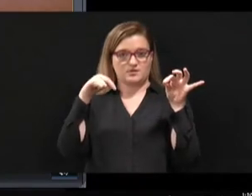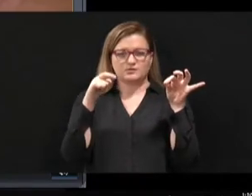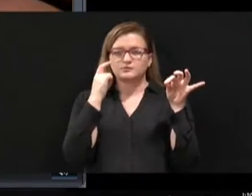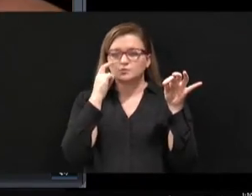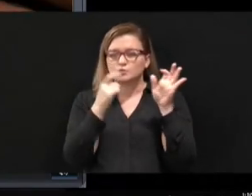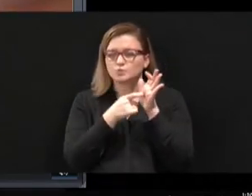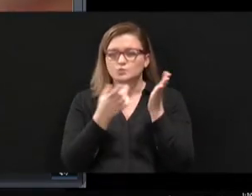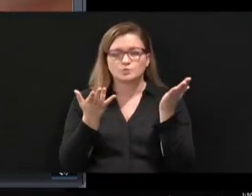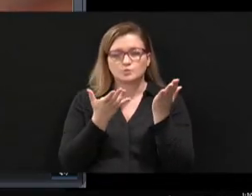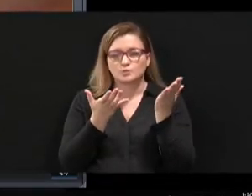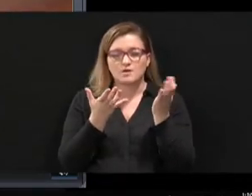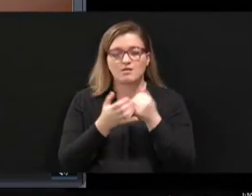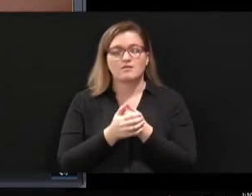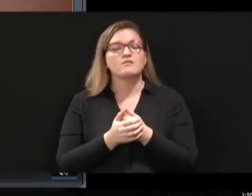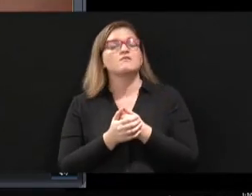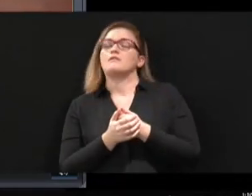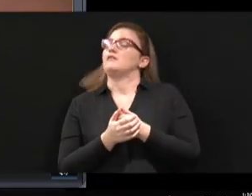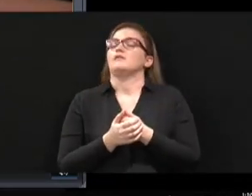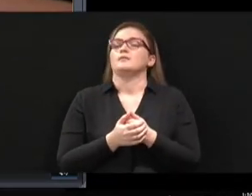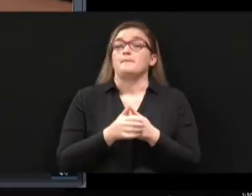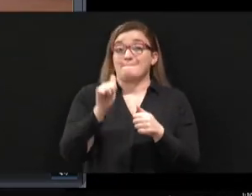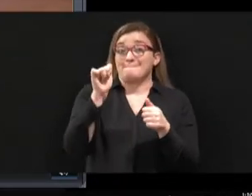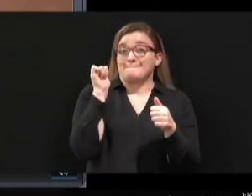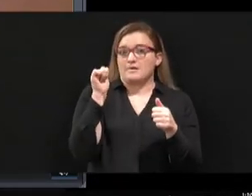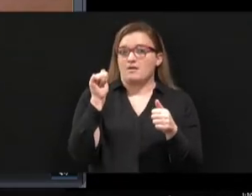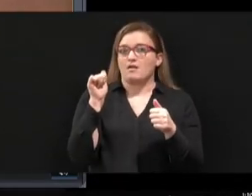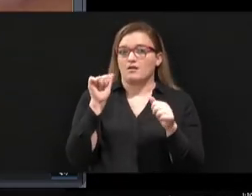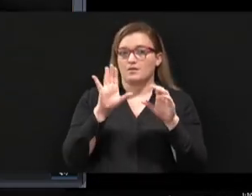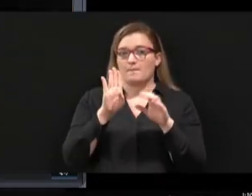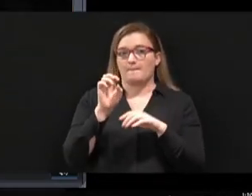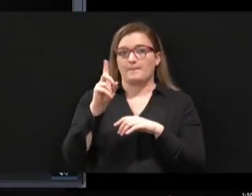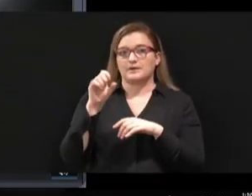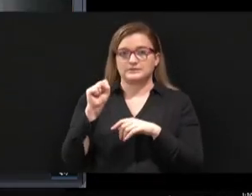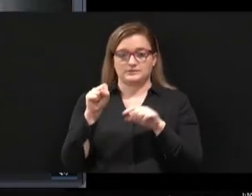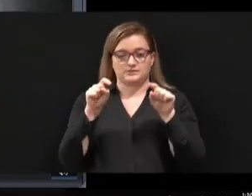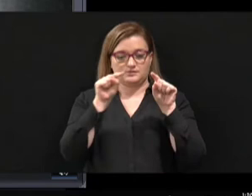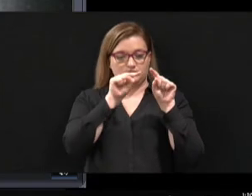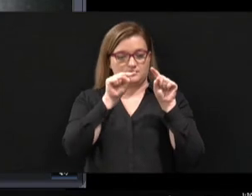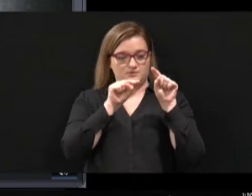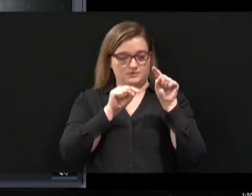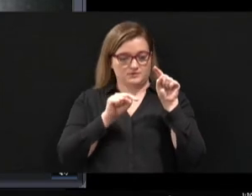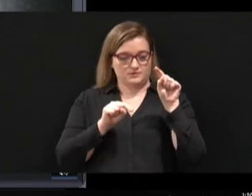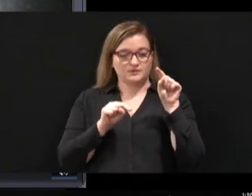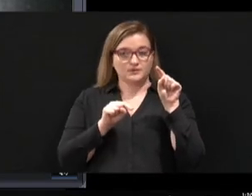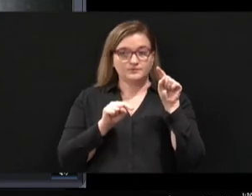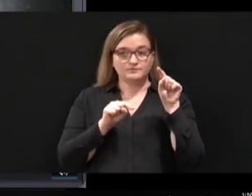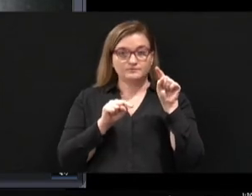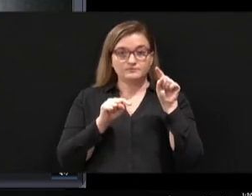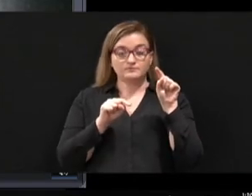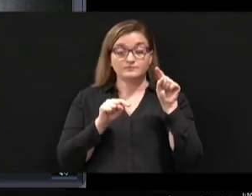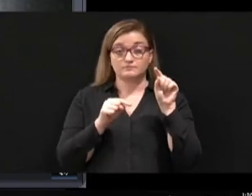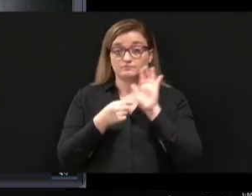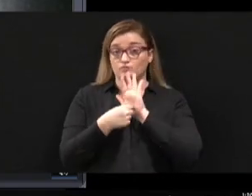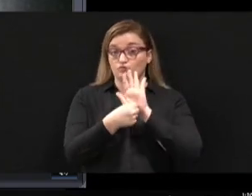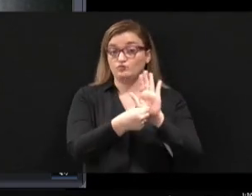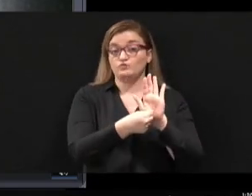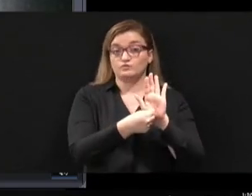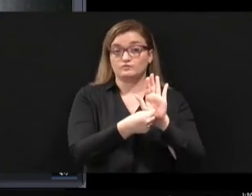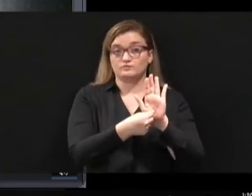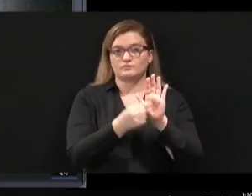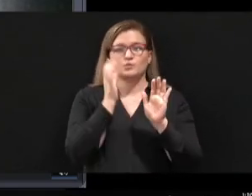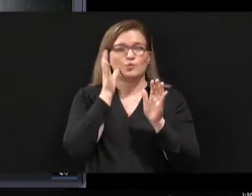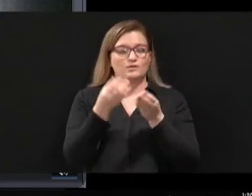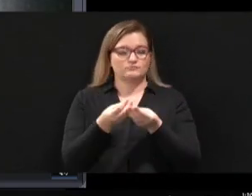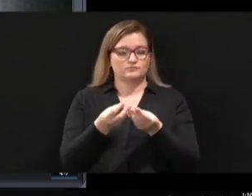notice that on the back there are boxes here. These boxes tell us we're going to sort